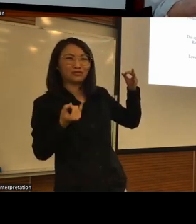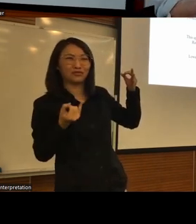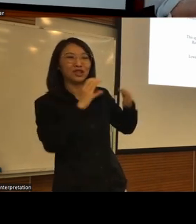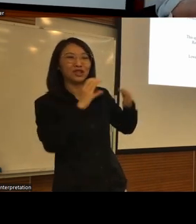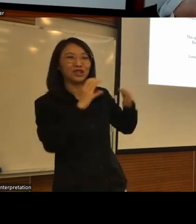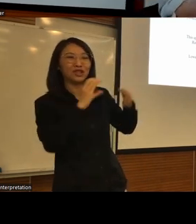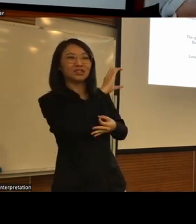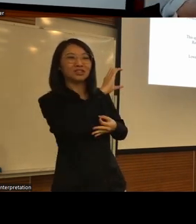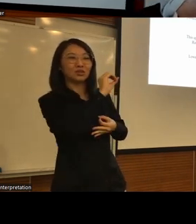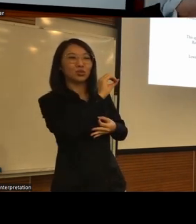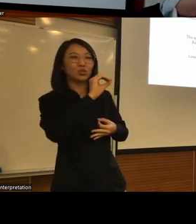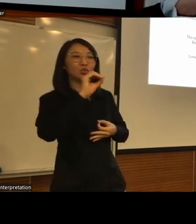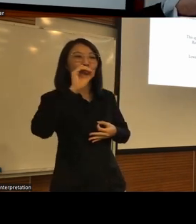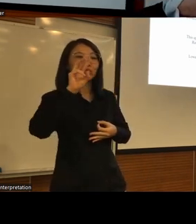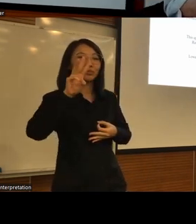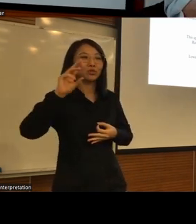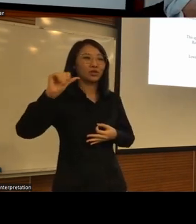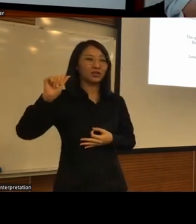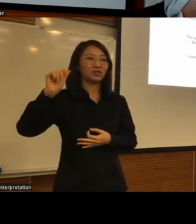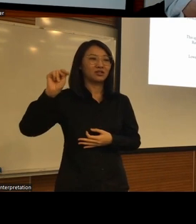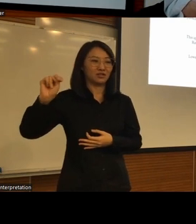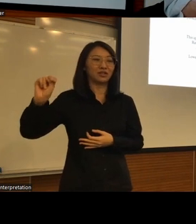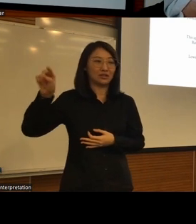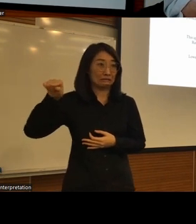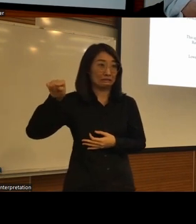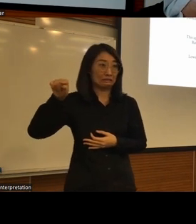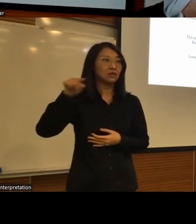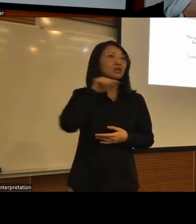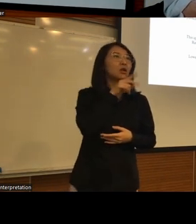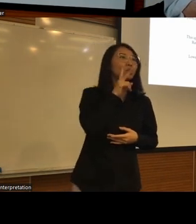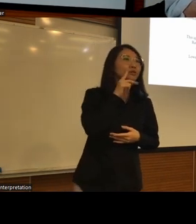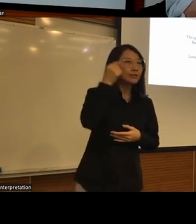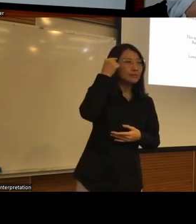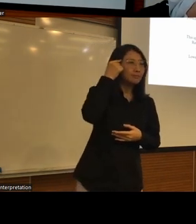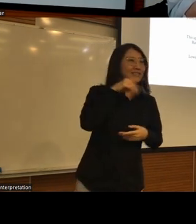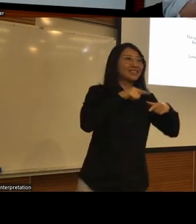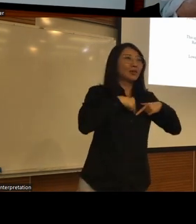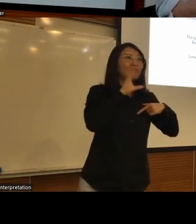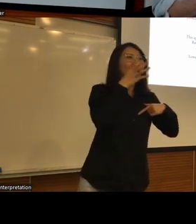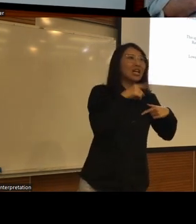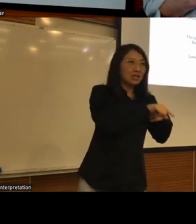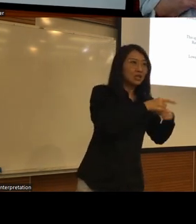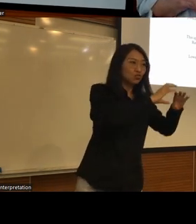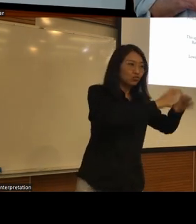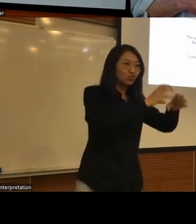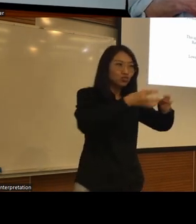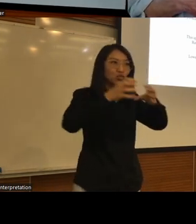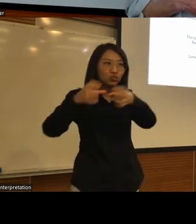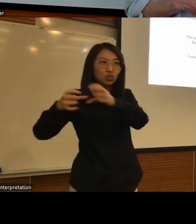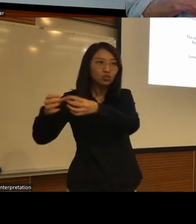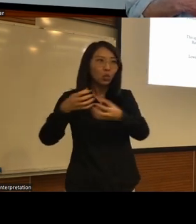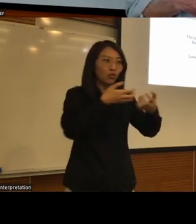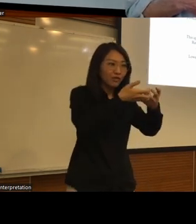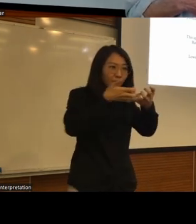about focus of attention, which is very close to a working memory. He talks about 3 to 4 chunks, but he also